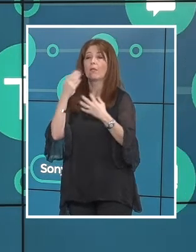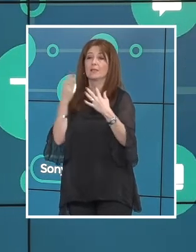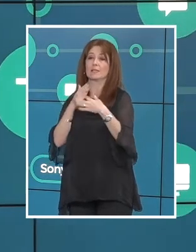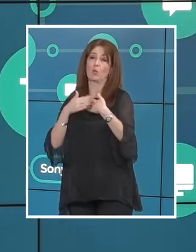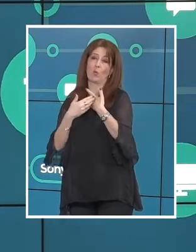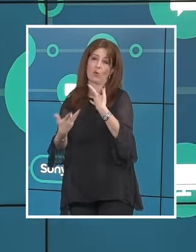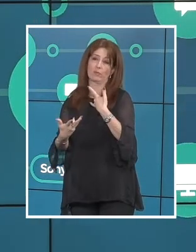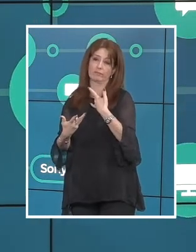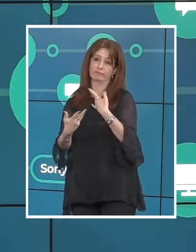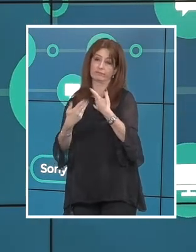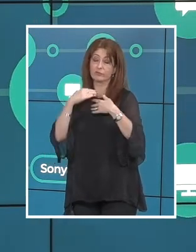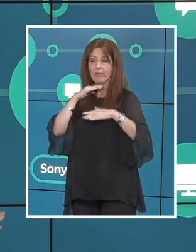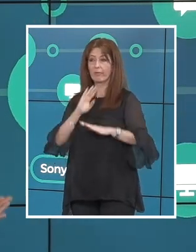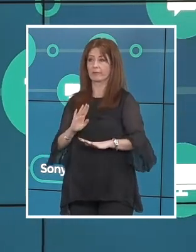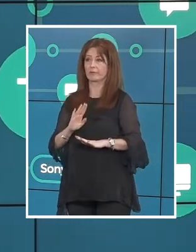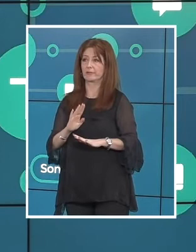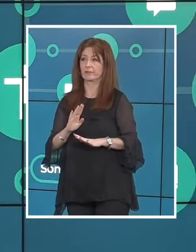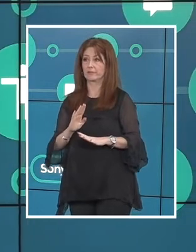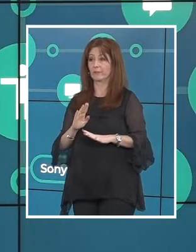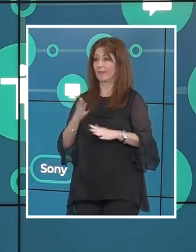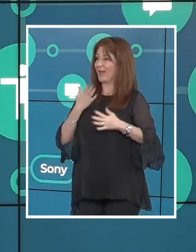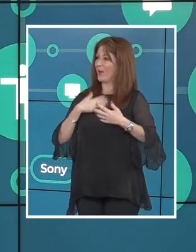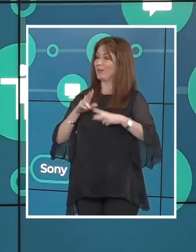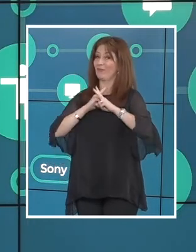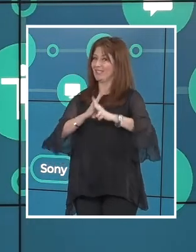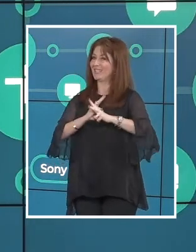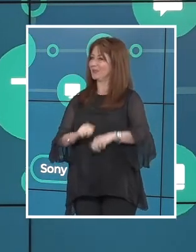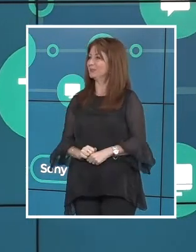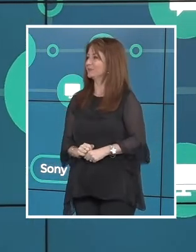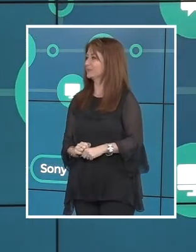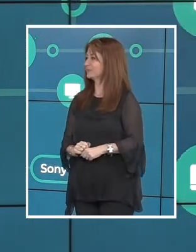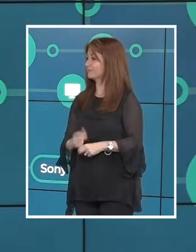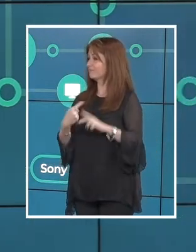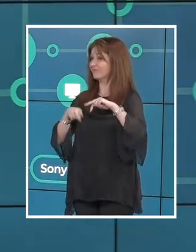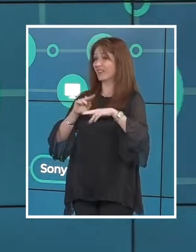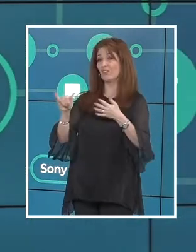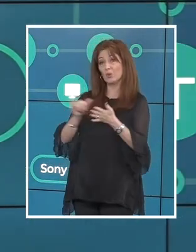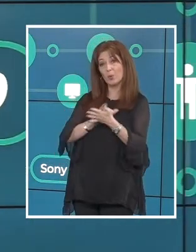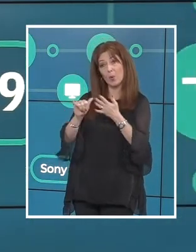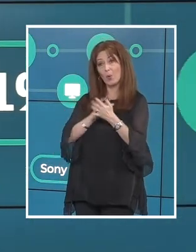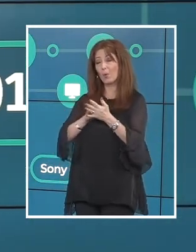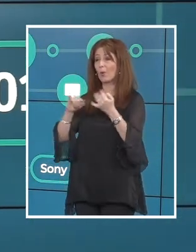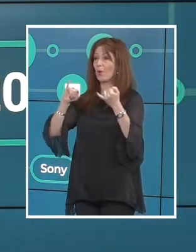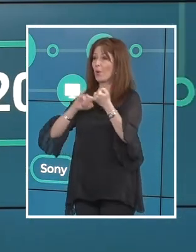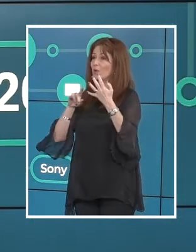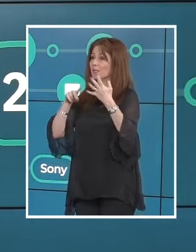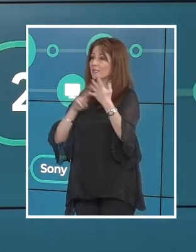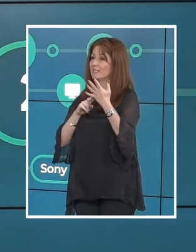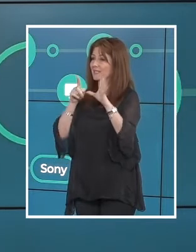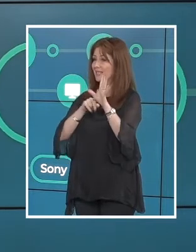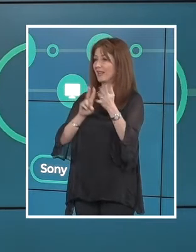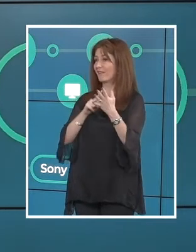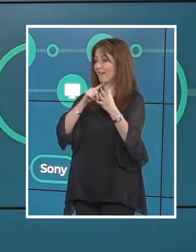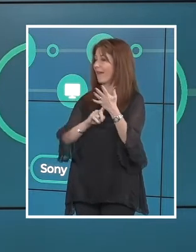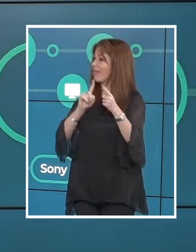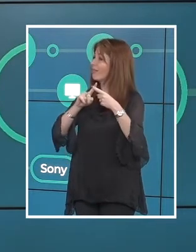that, I'm gonna leave it to tell you, we want you to come visit. If you're ever in New York or Sunnyvale, stop by. We'd love to have